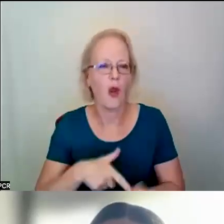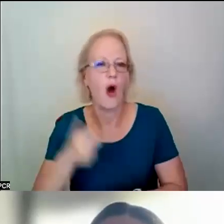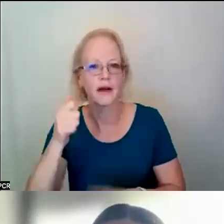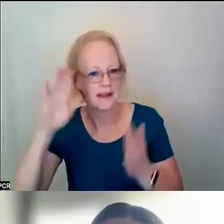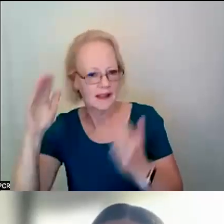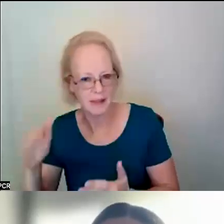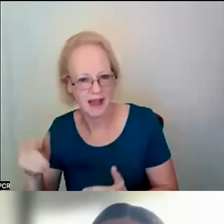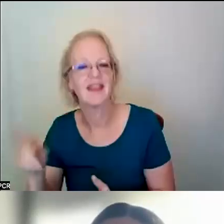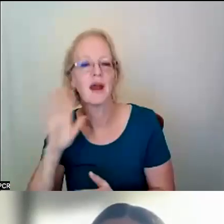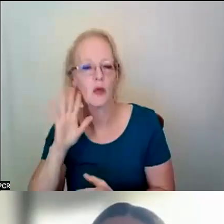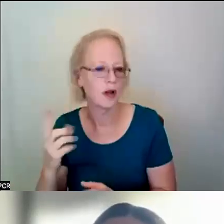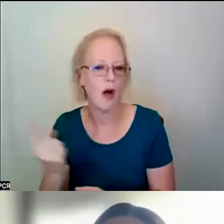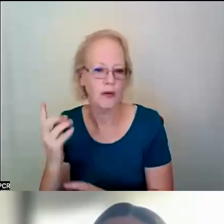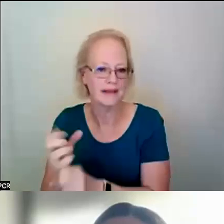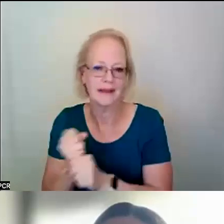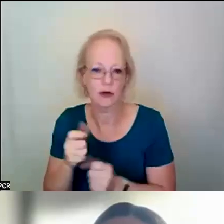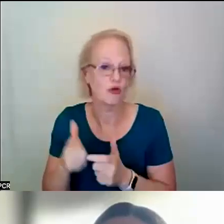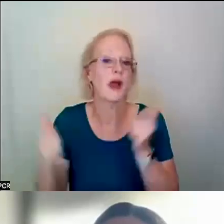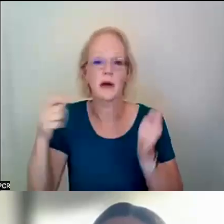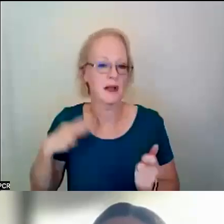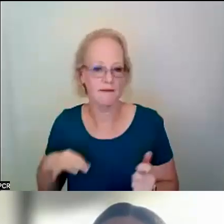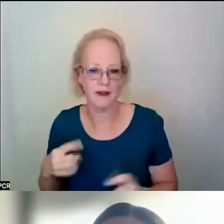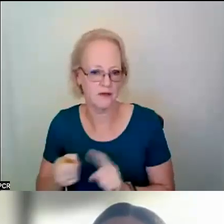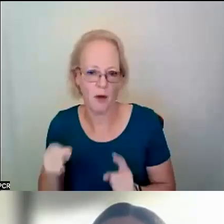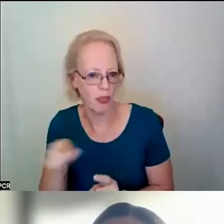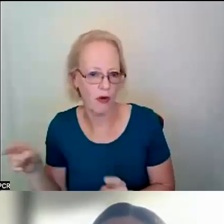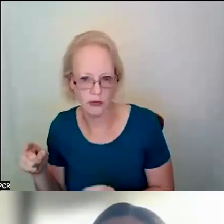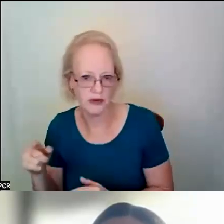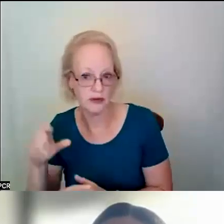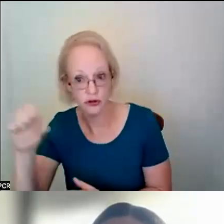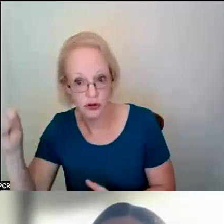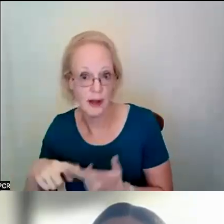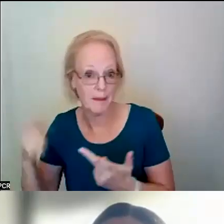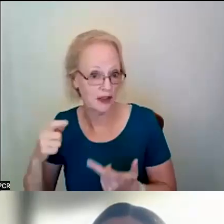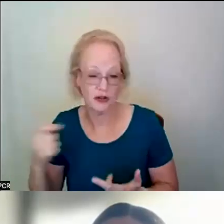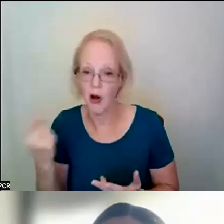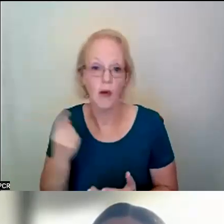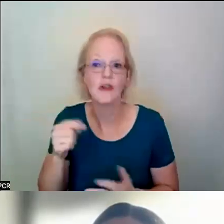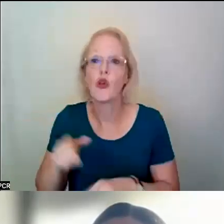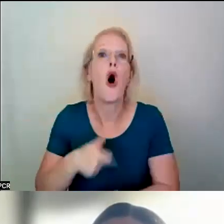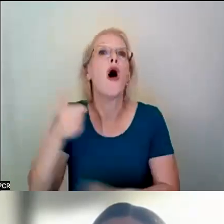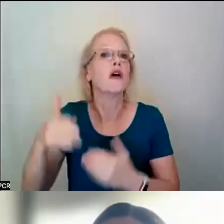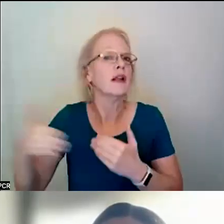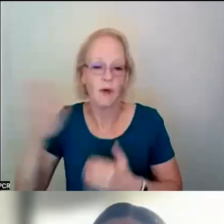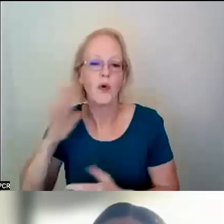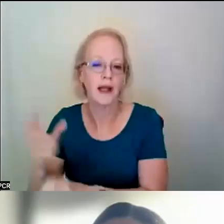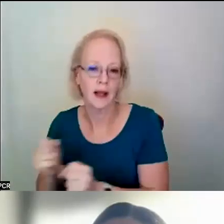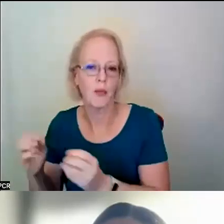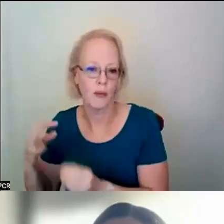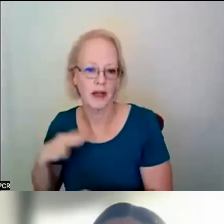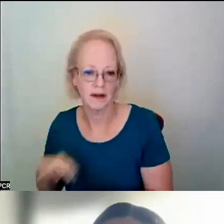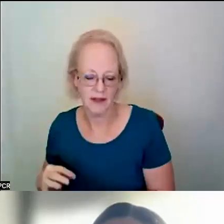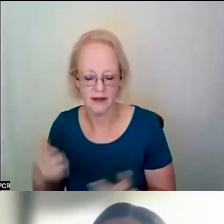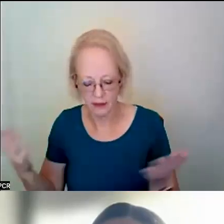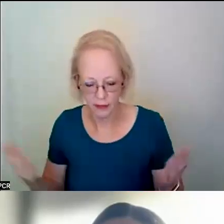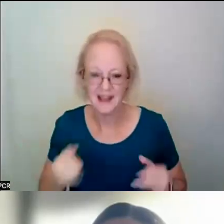benefits out of those. But yeah, individuals have to make choices based upon their particular circumstances and how